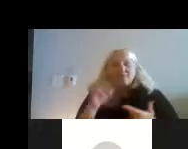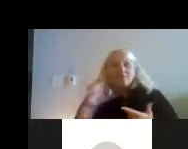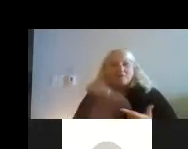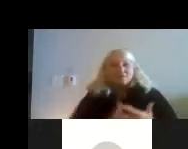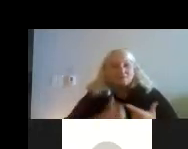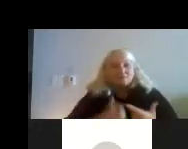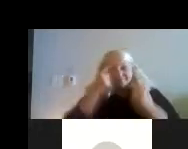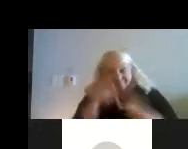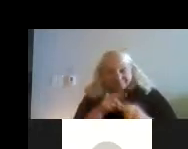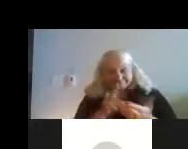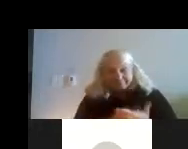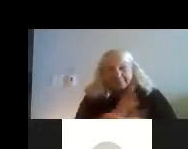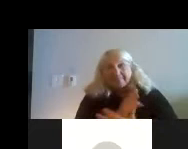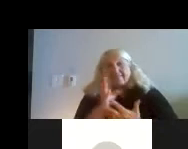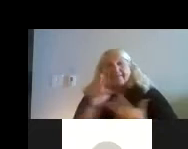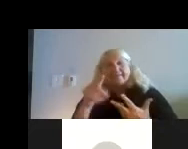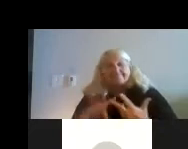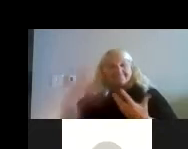and decolonization.